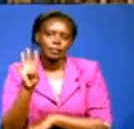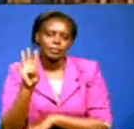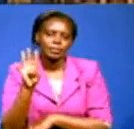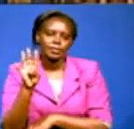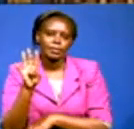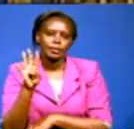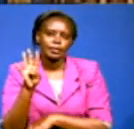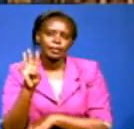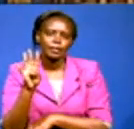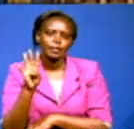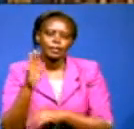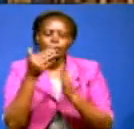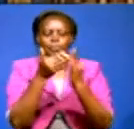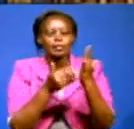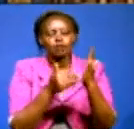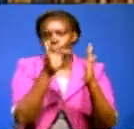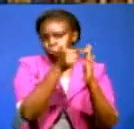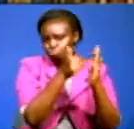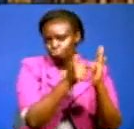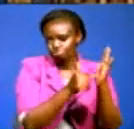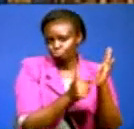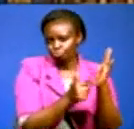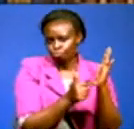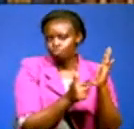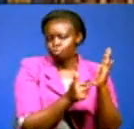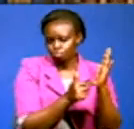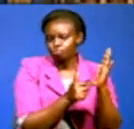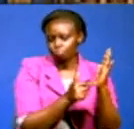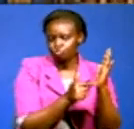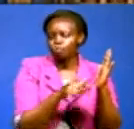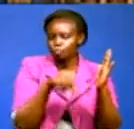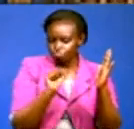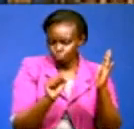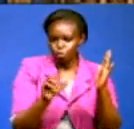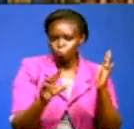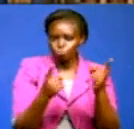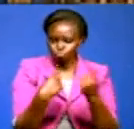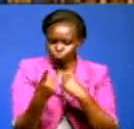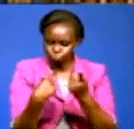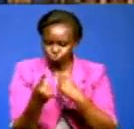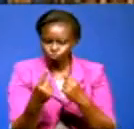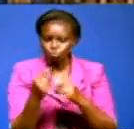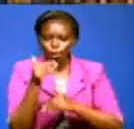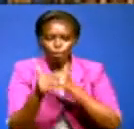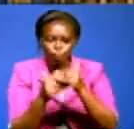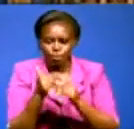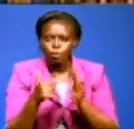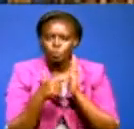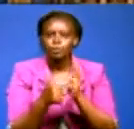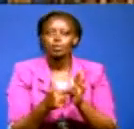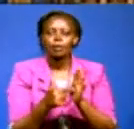Such preliminary objections have their space within the procedure. And therefore, if